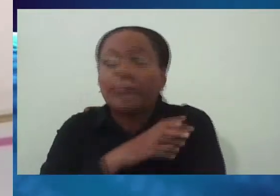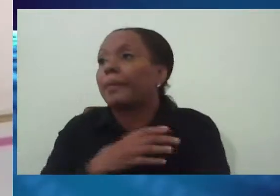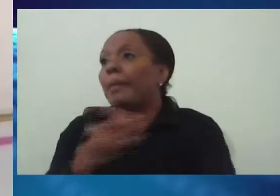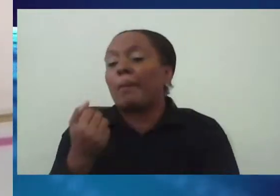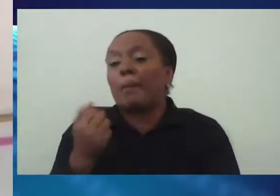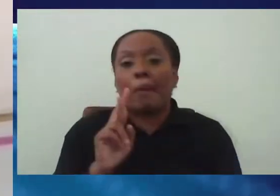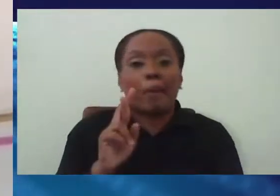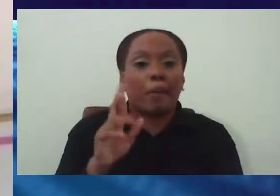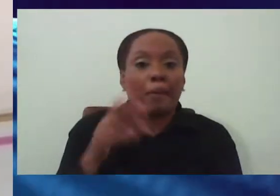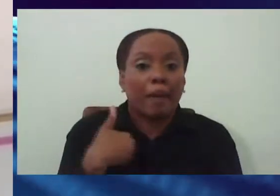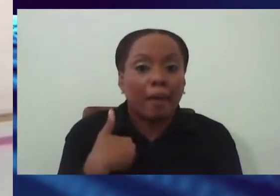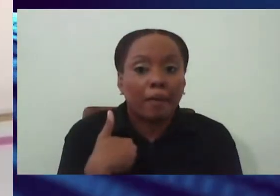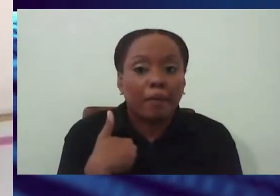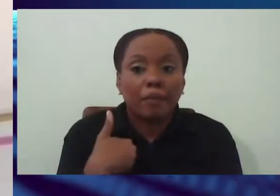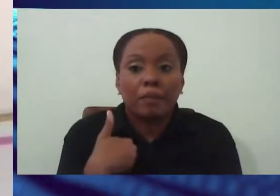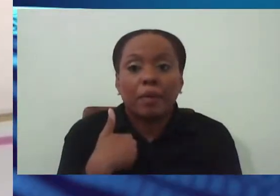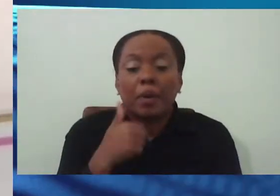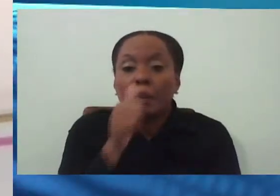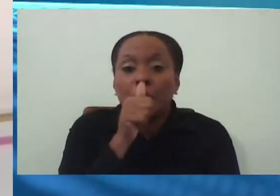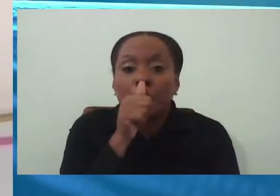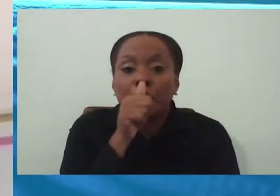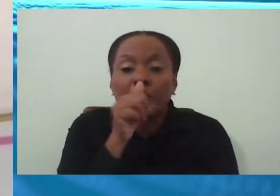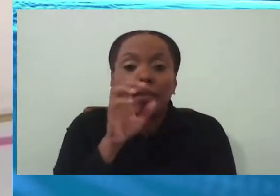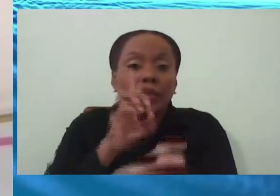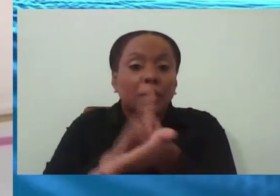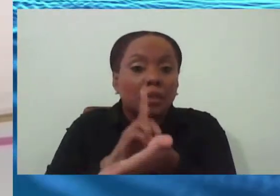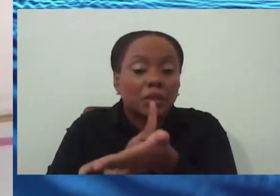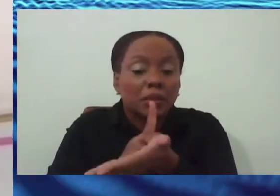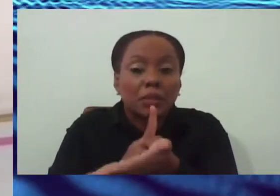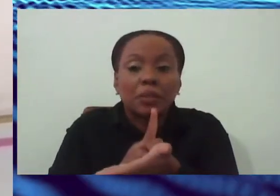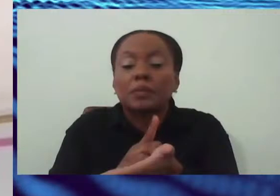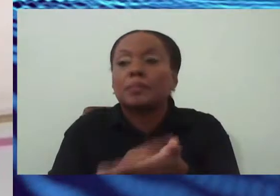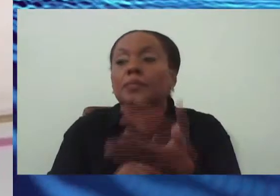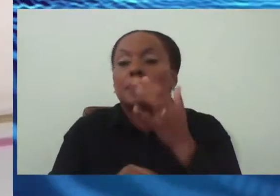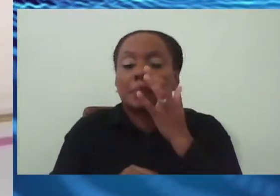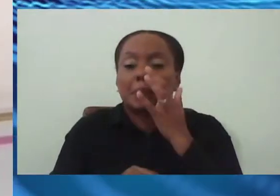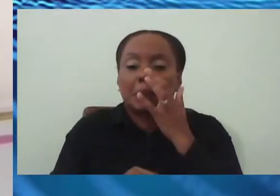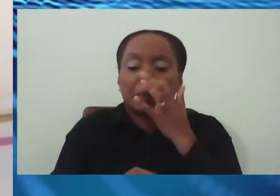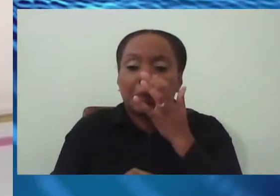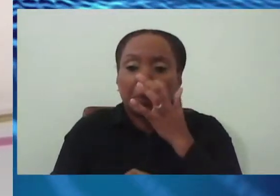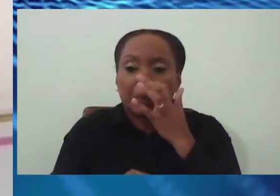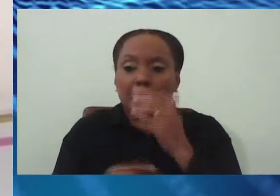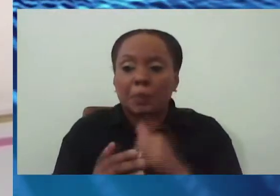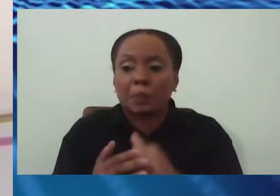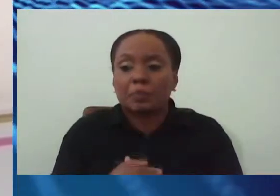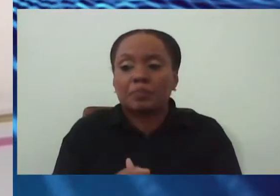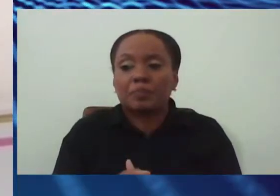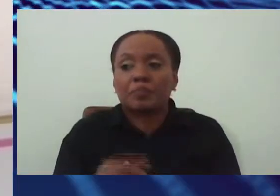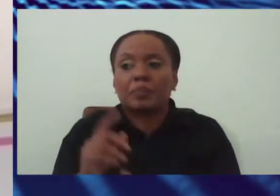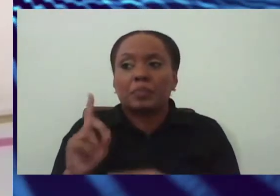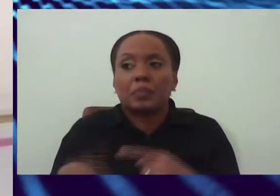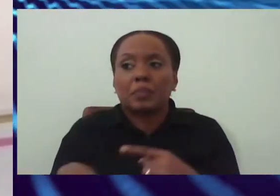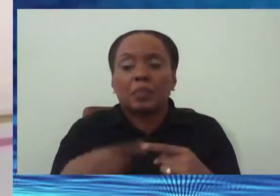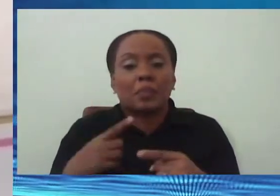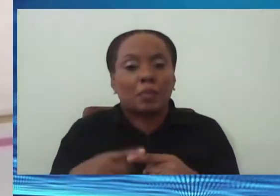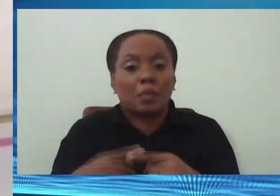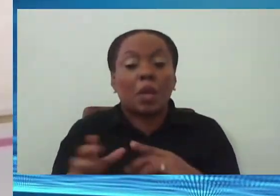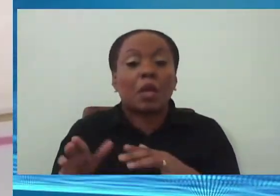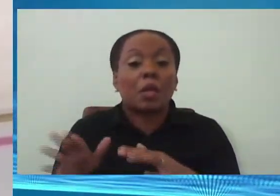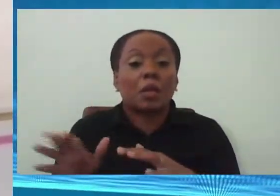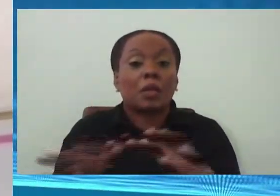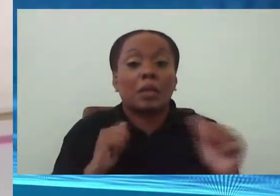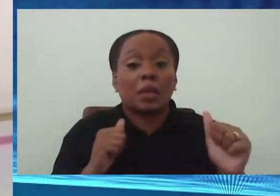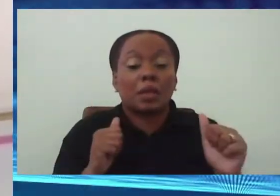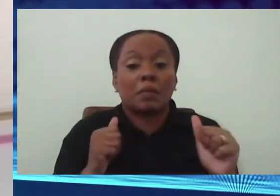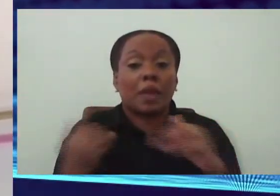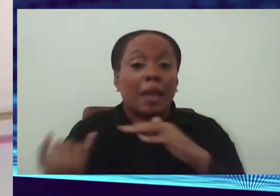if it is that they are they have a general practitioner, usually when you're discharged from any of the isolation or quarantine facilities, there's usually a little note